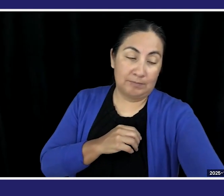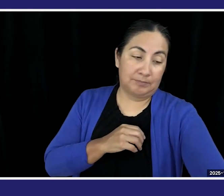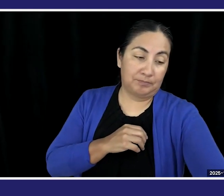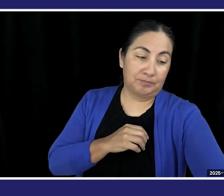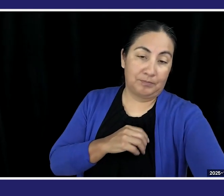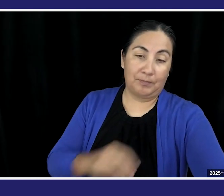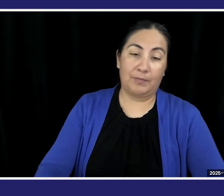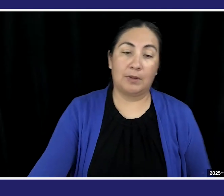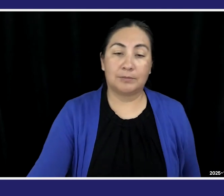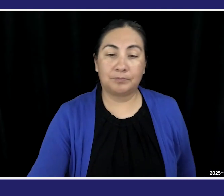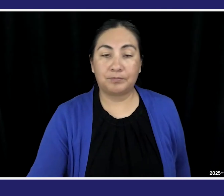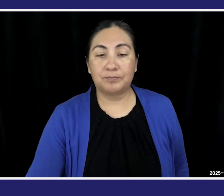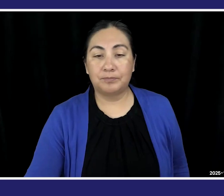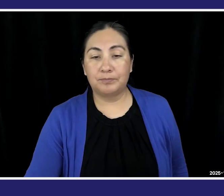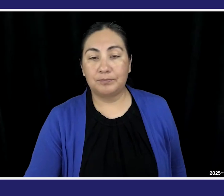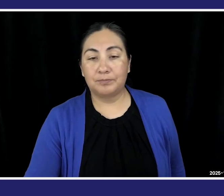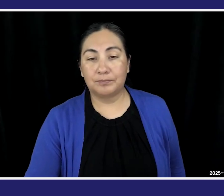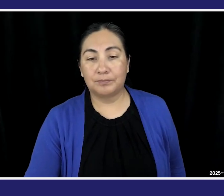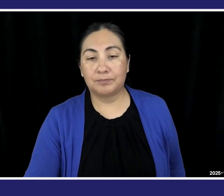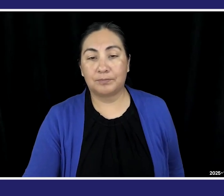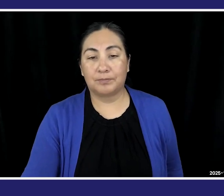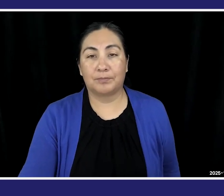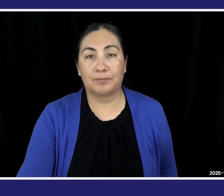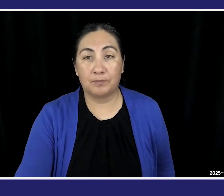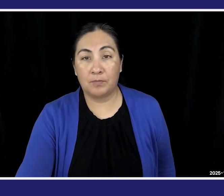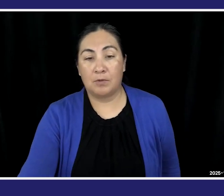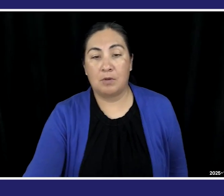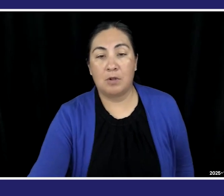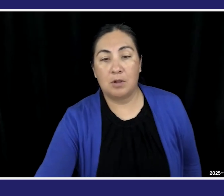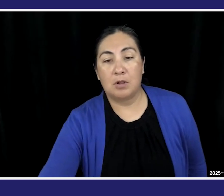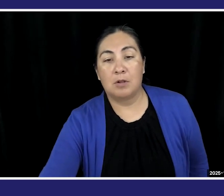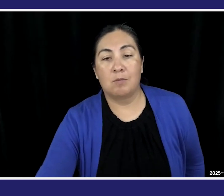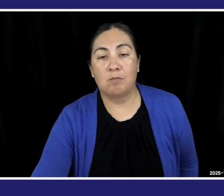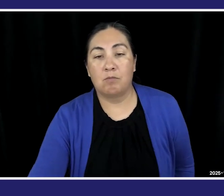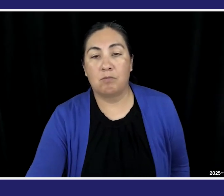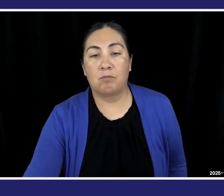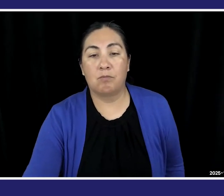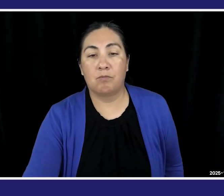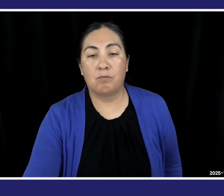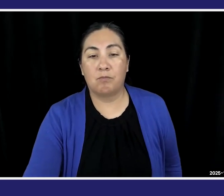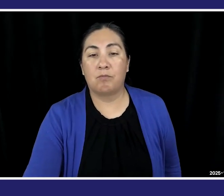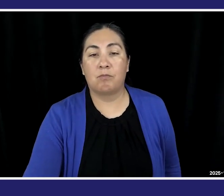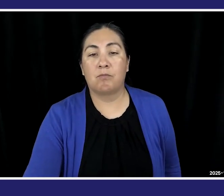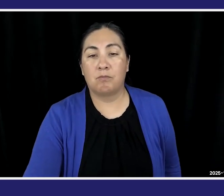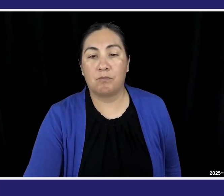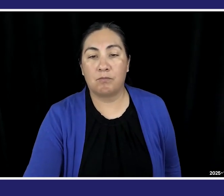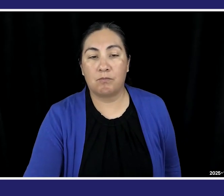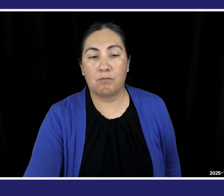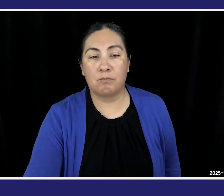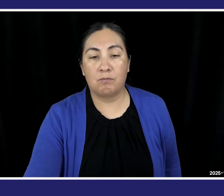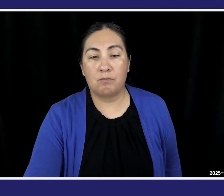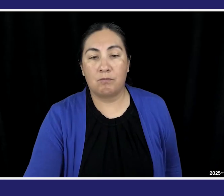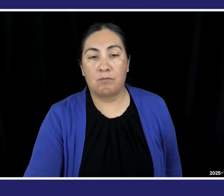Good afternoon. My name is Teresa Santos. I live in the city of Oakland in the county of Ventura, and I work for the